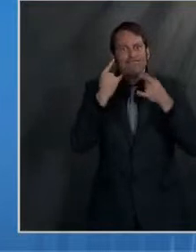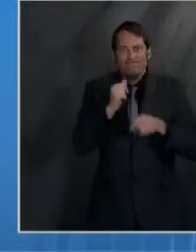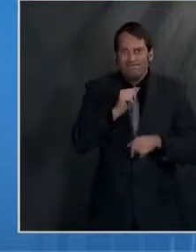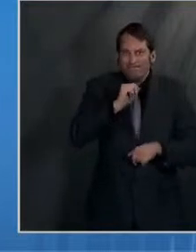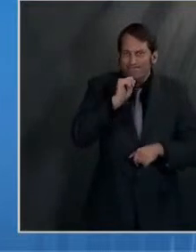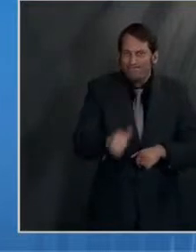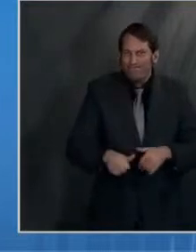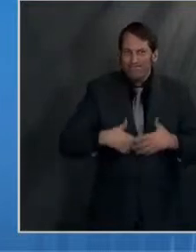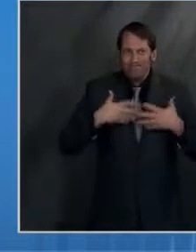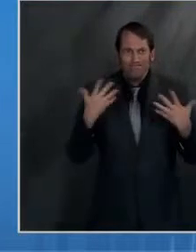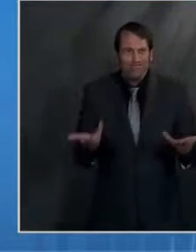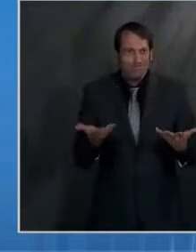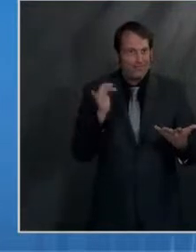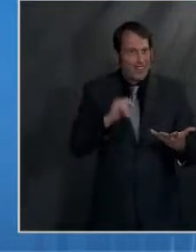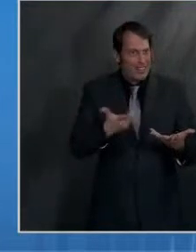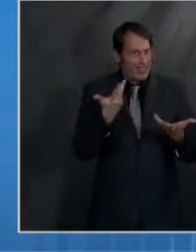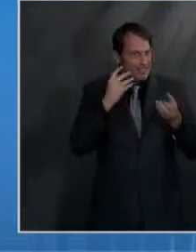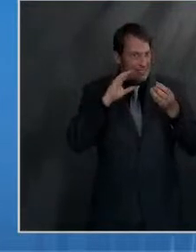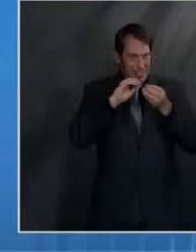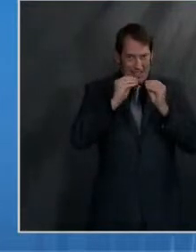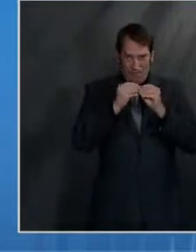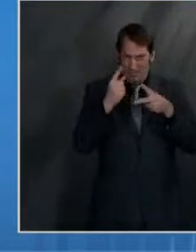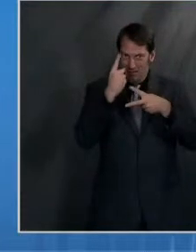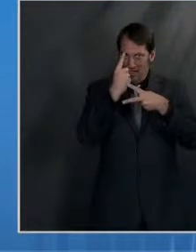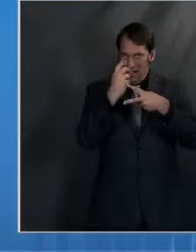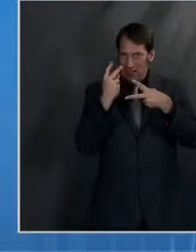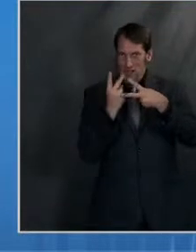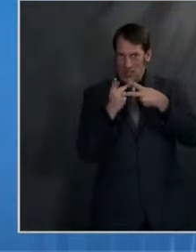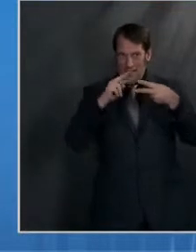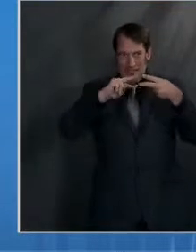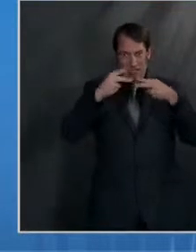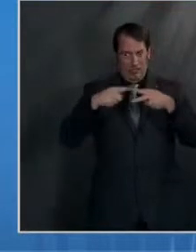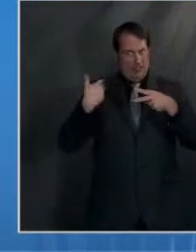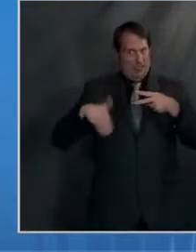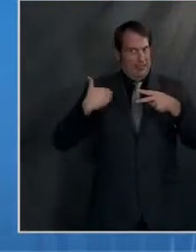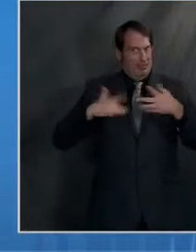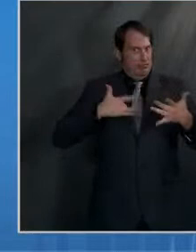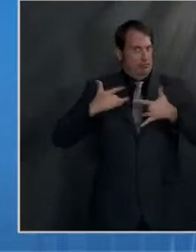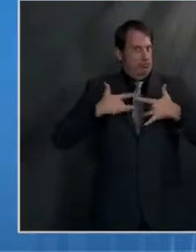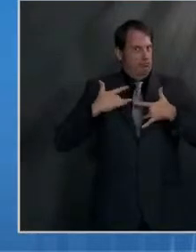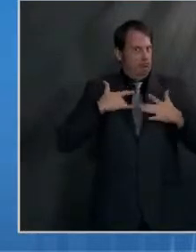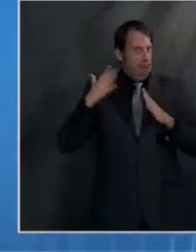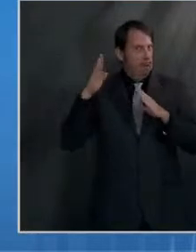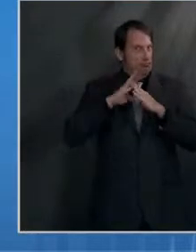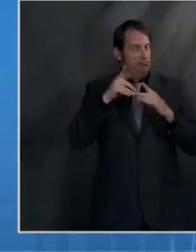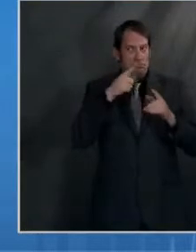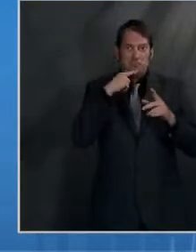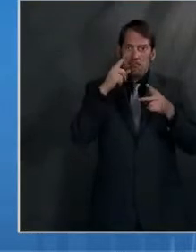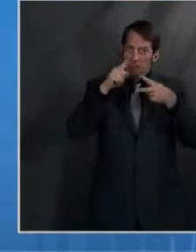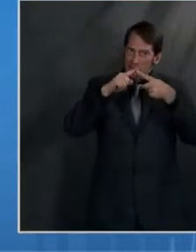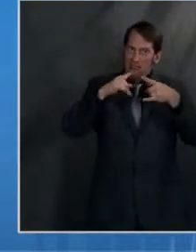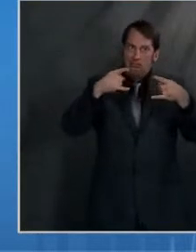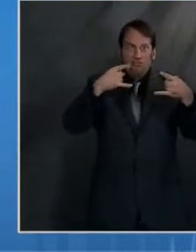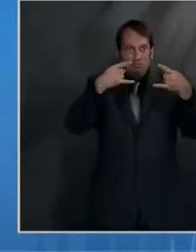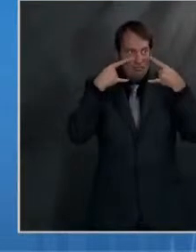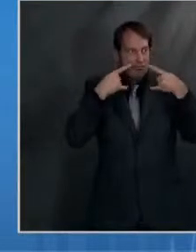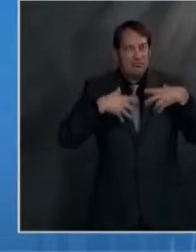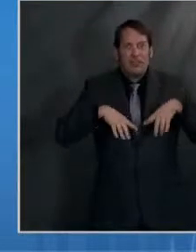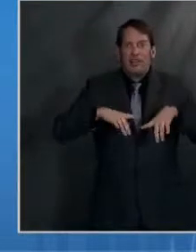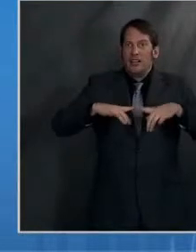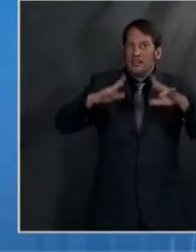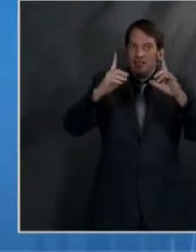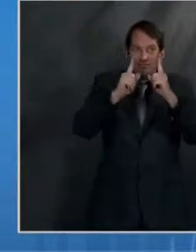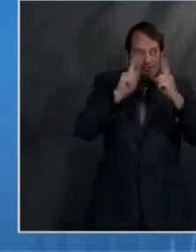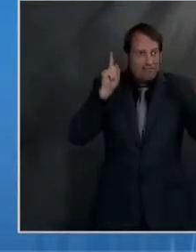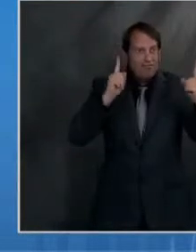these variants, is to do the masking and the distancing. And you will more data will be forthcoming from the CDC with regard to the value of